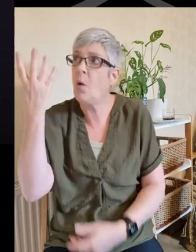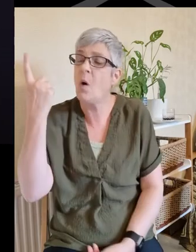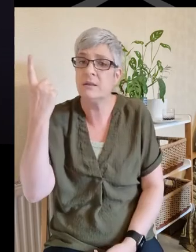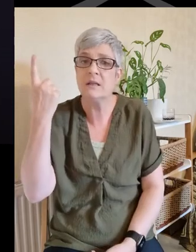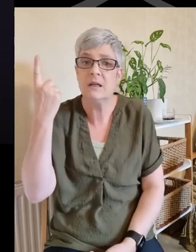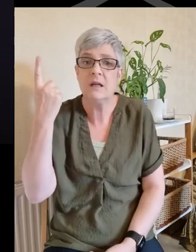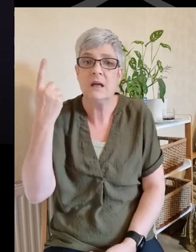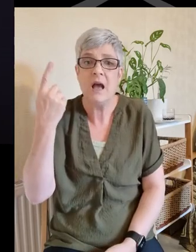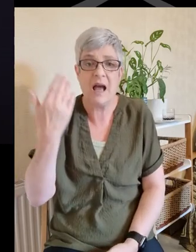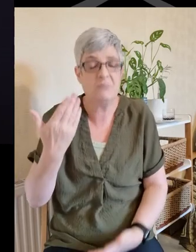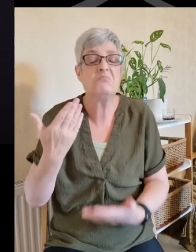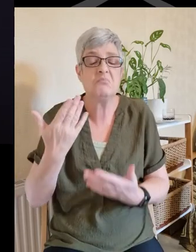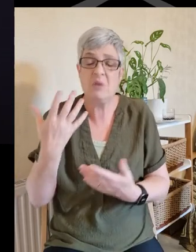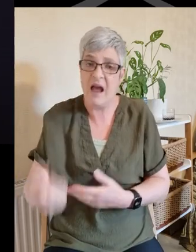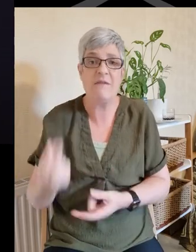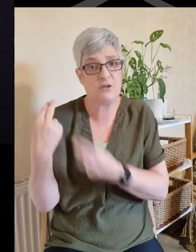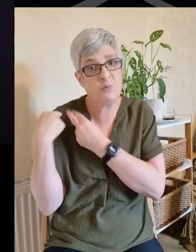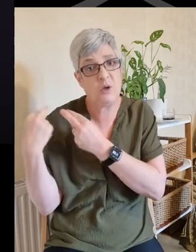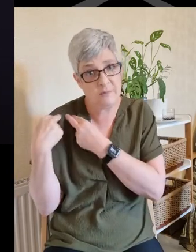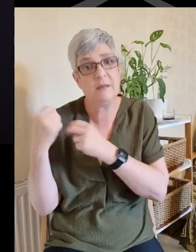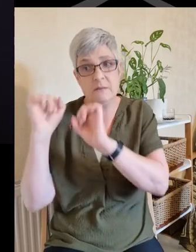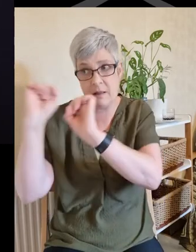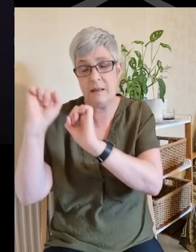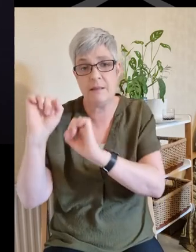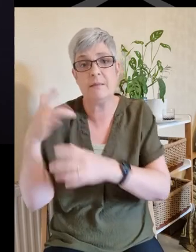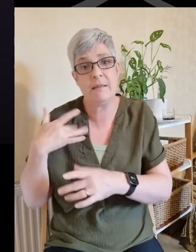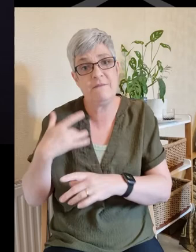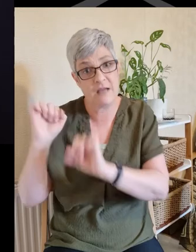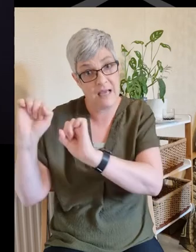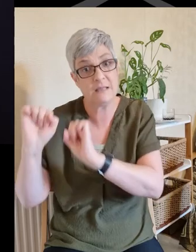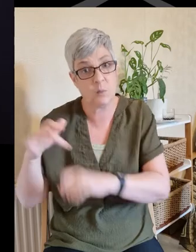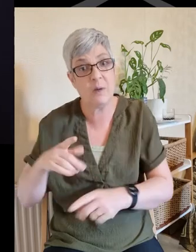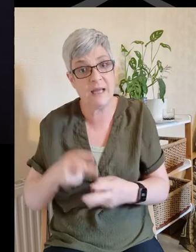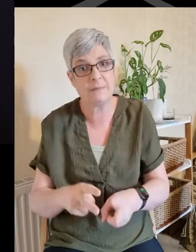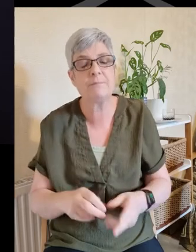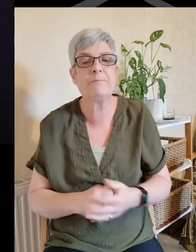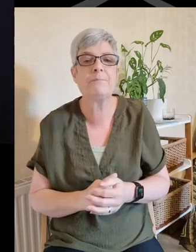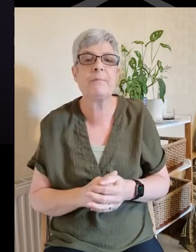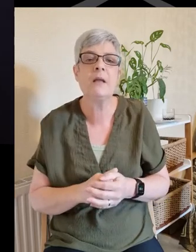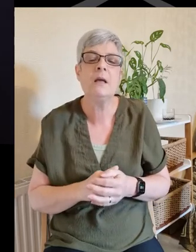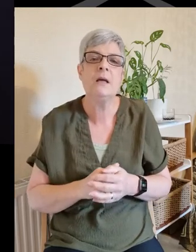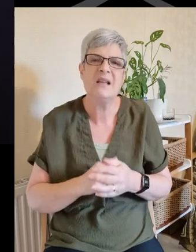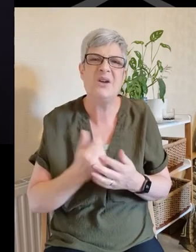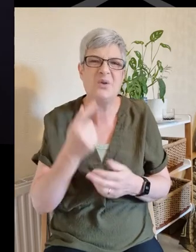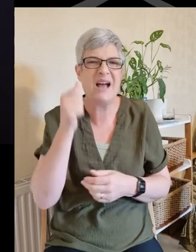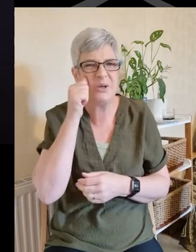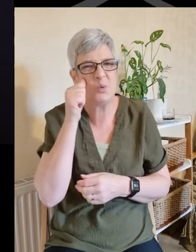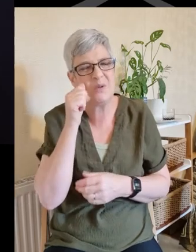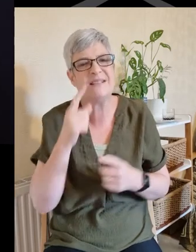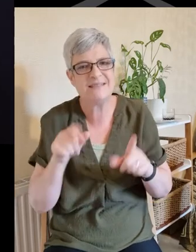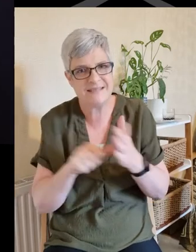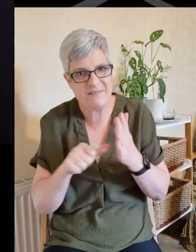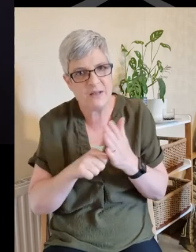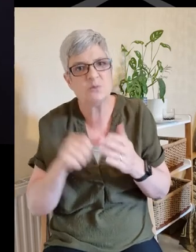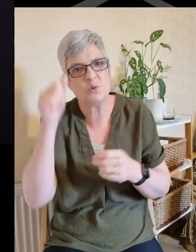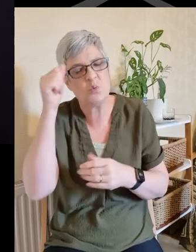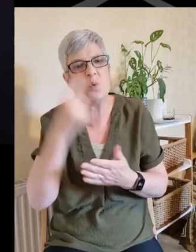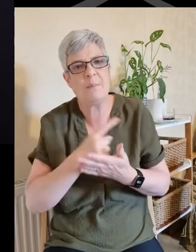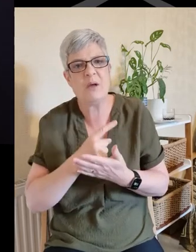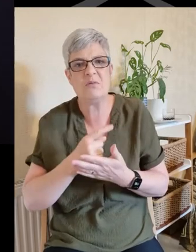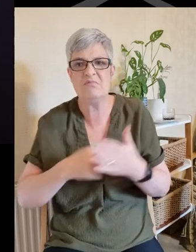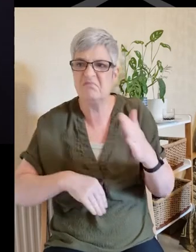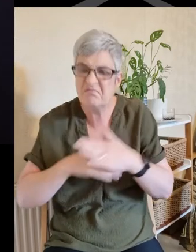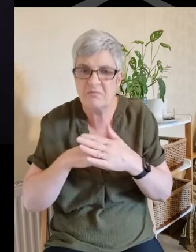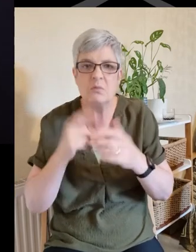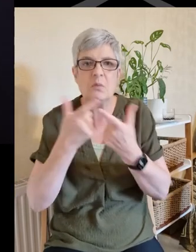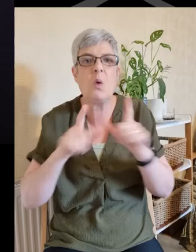Now, there are issues about how much some people might know about the Lord. And again, we can maybe pick that topic up on Tuesday